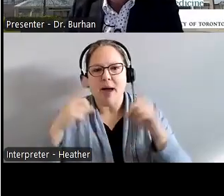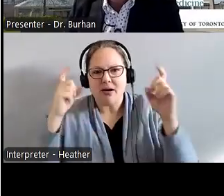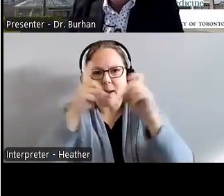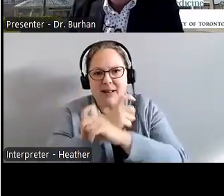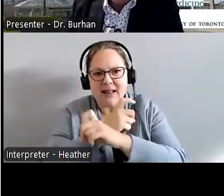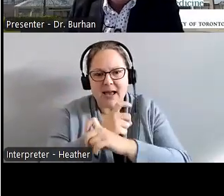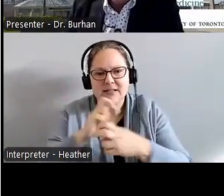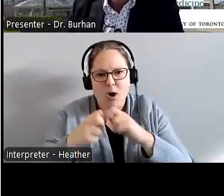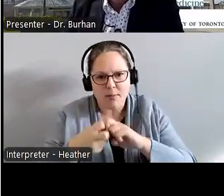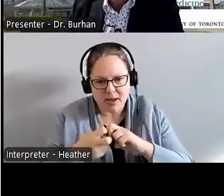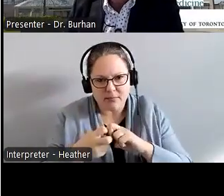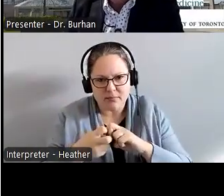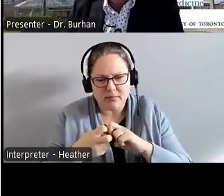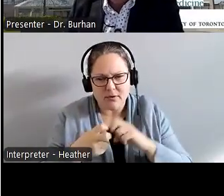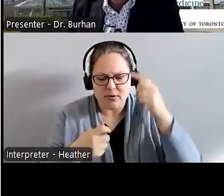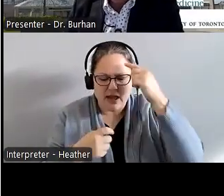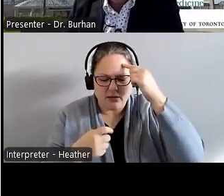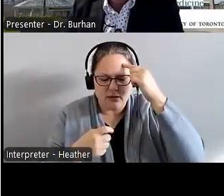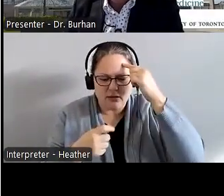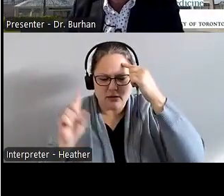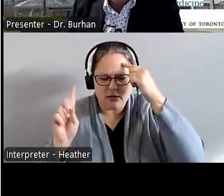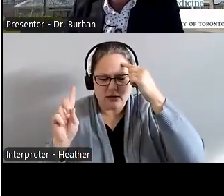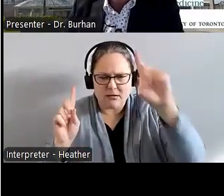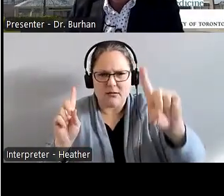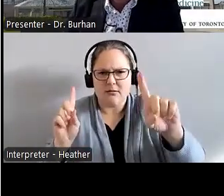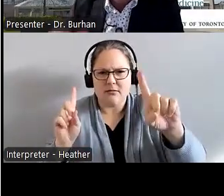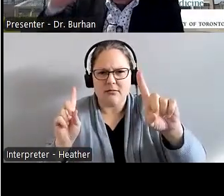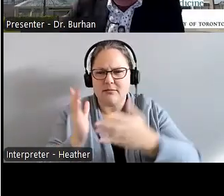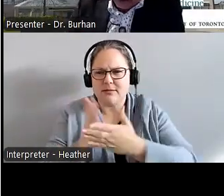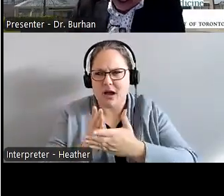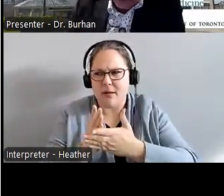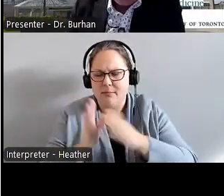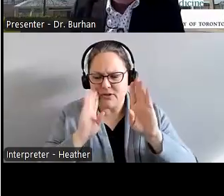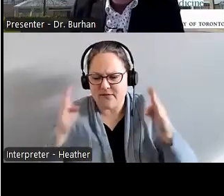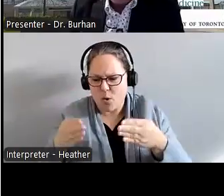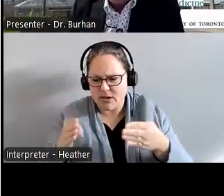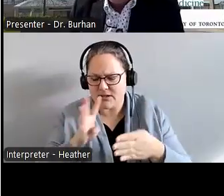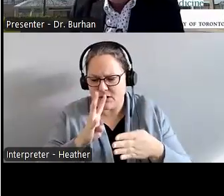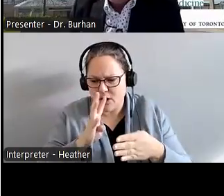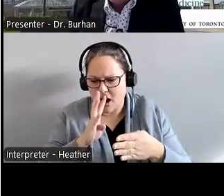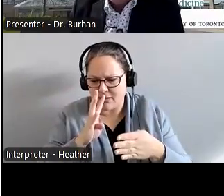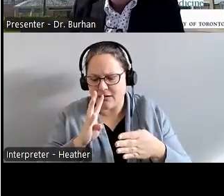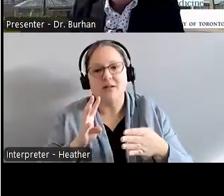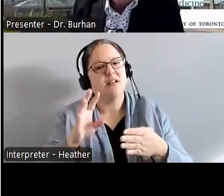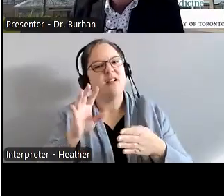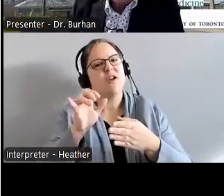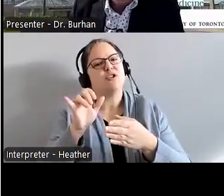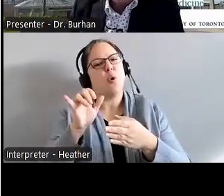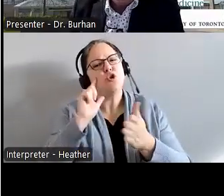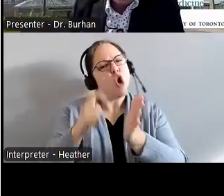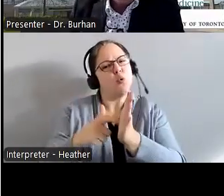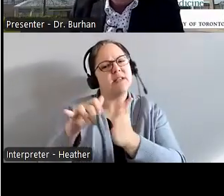almost like we run out of space and we need to stop walking to focus. So that observation